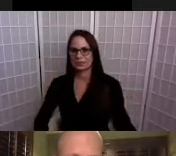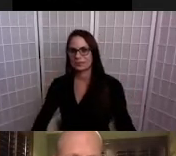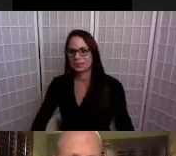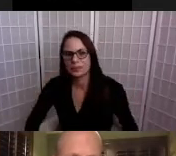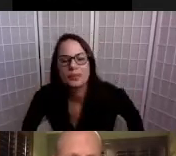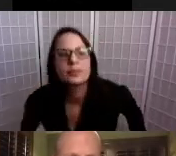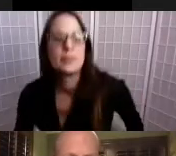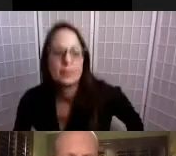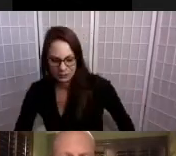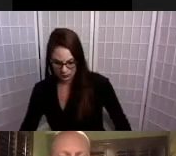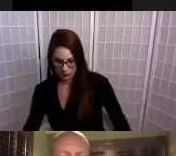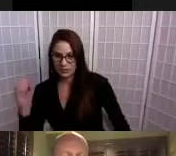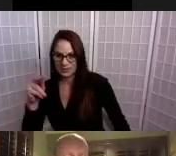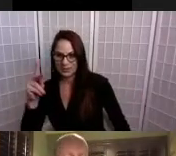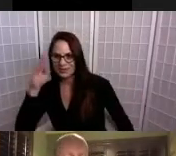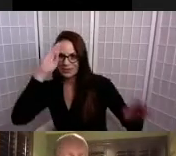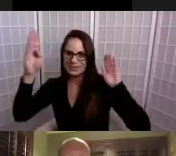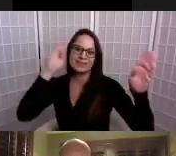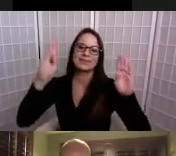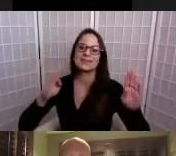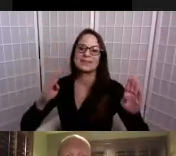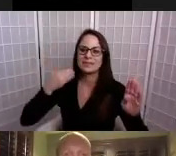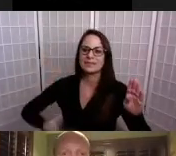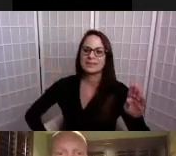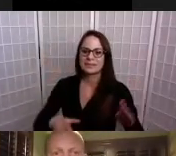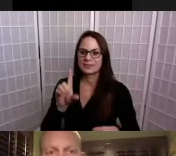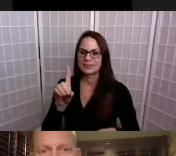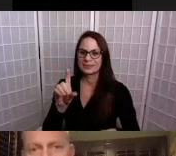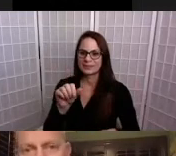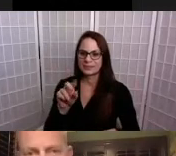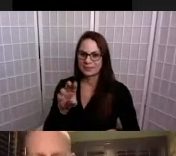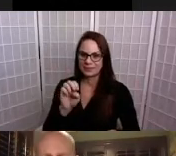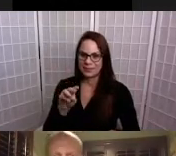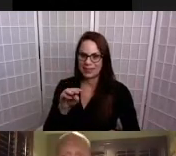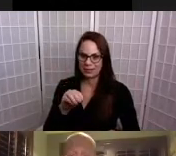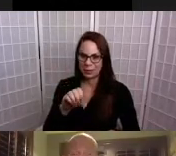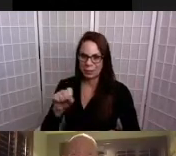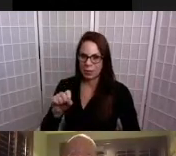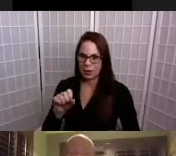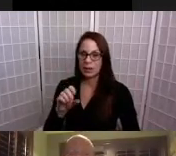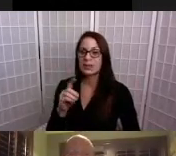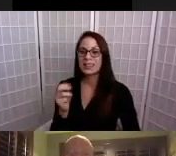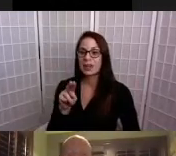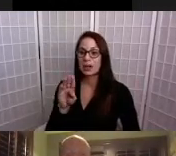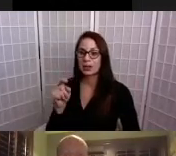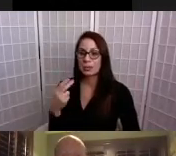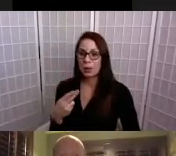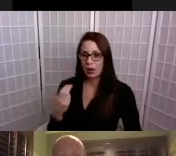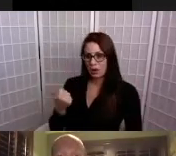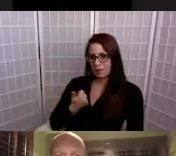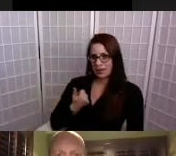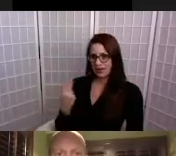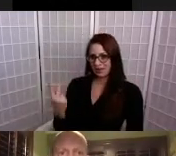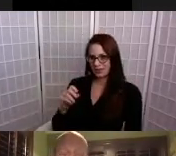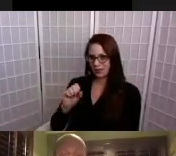Great. All right. Hi, my name is Dave Moss, and Dr. Barth and I work together, and we are both